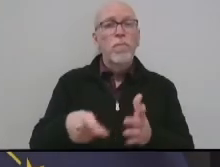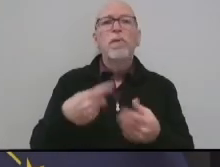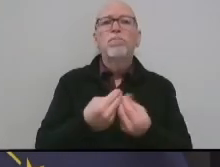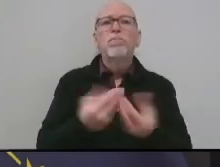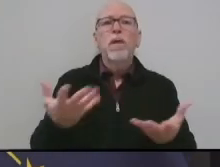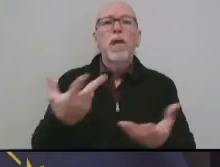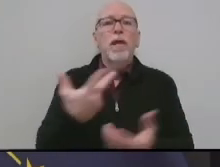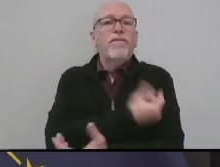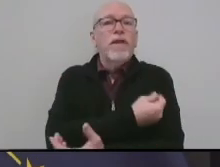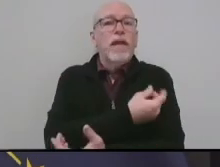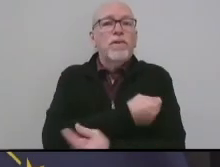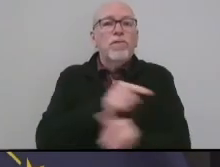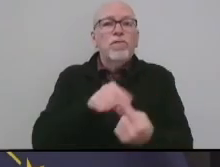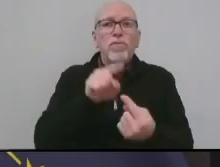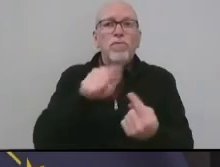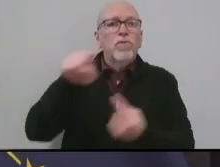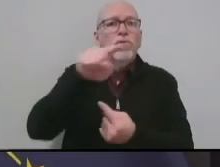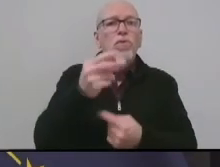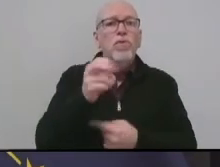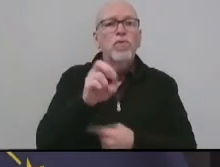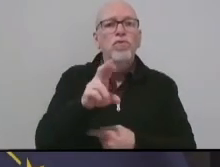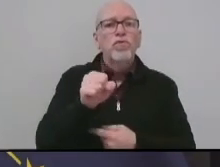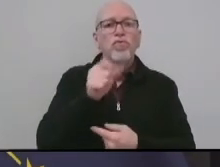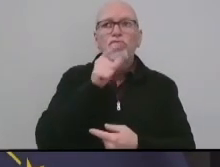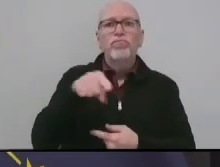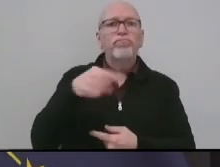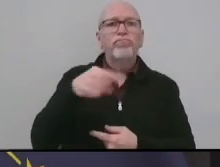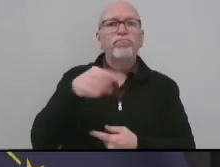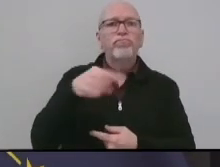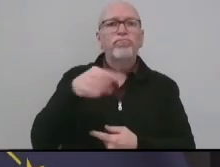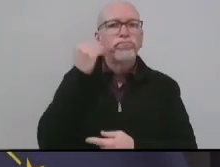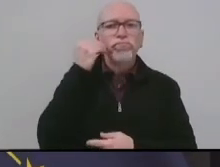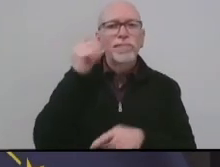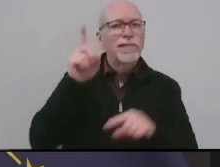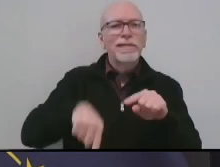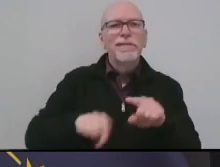Hoosiers that would otherwise not have access to this life-saving treatment.